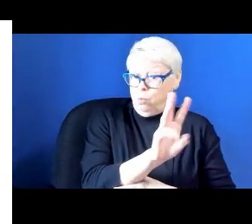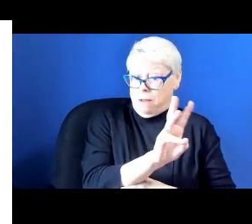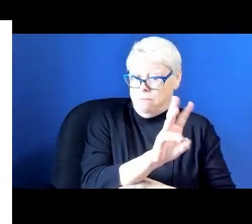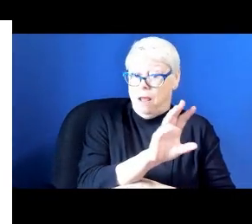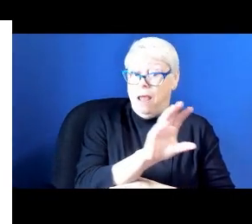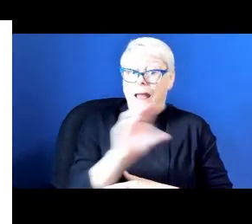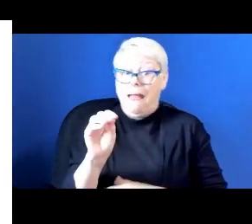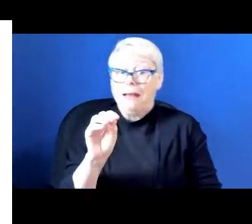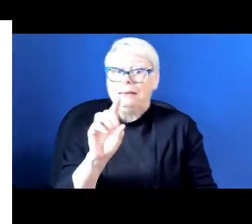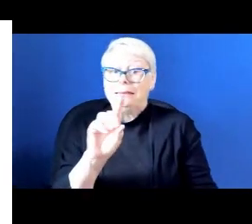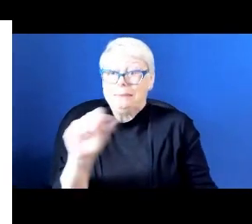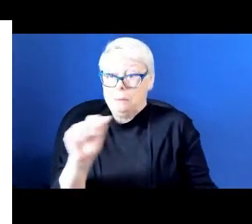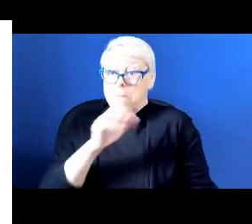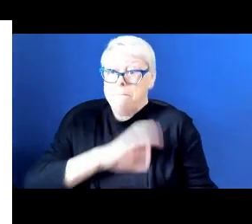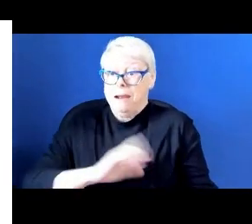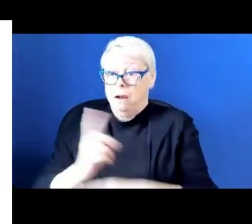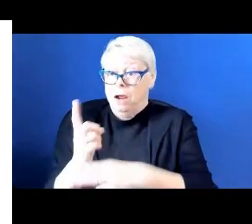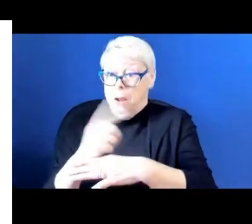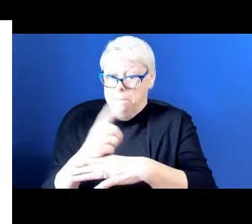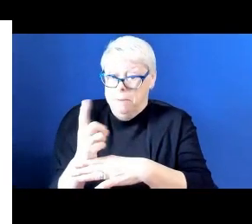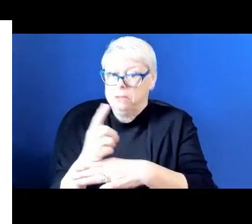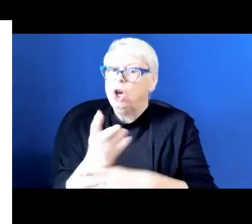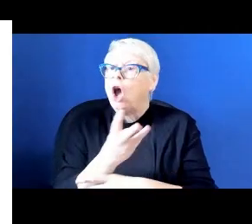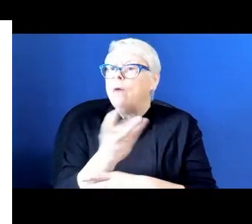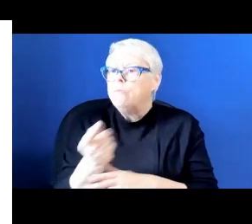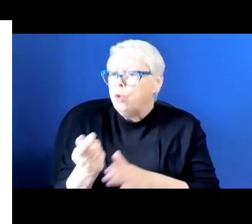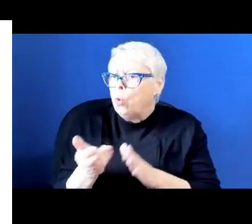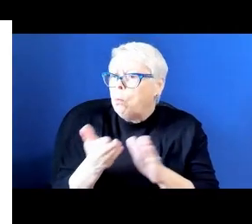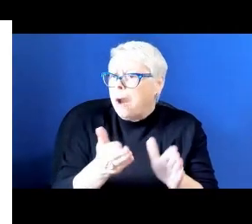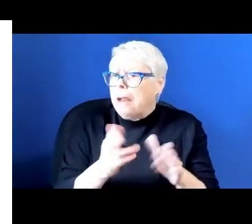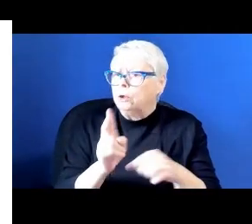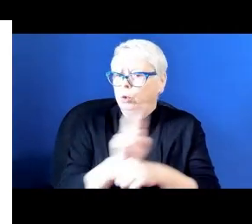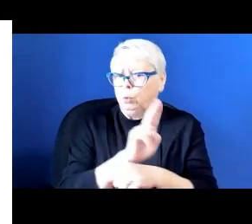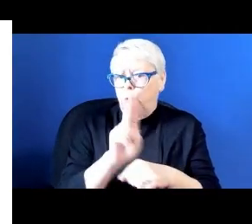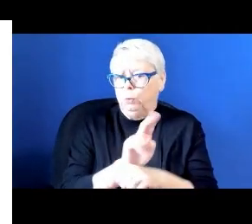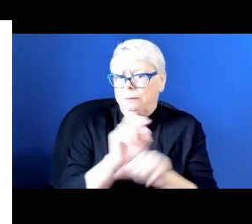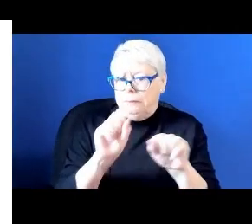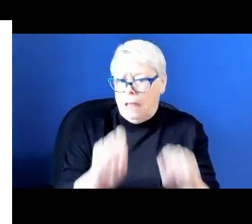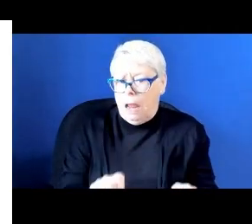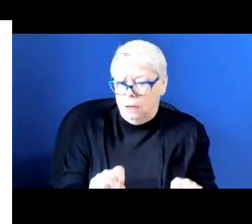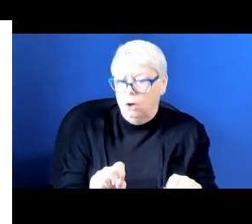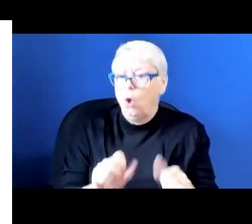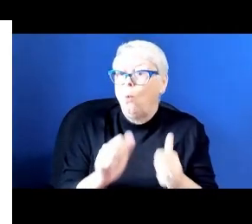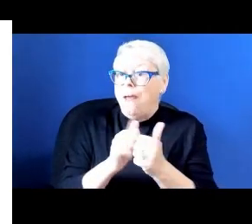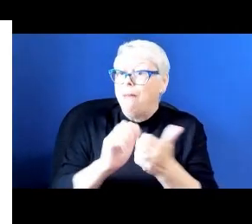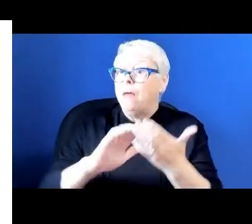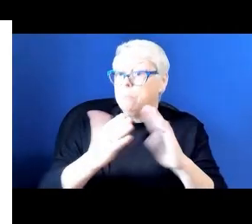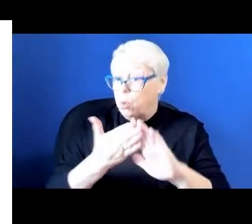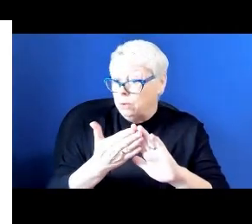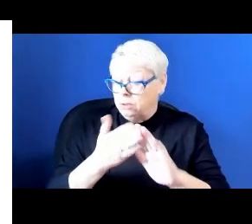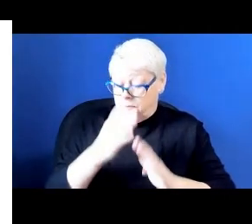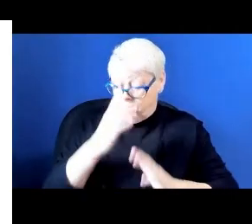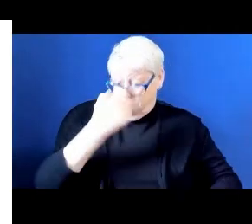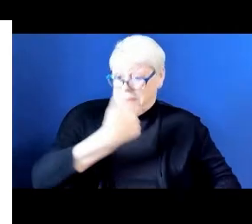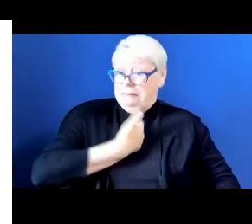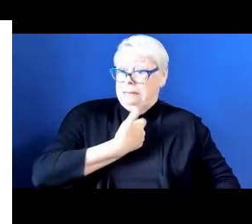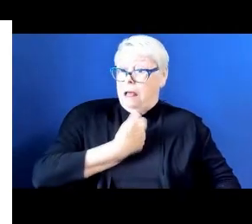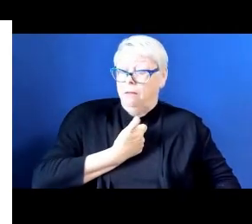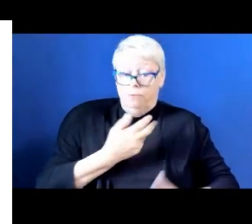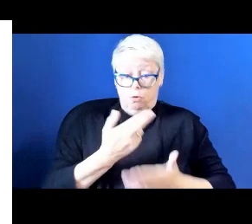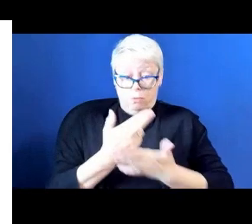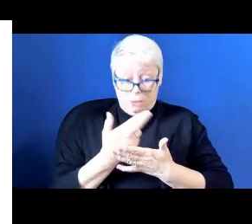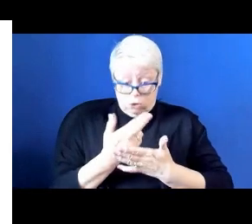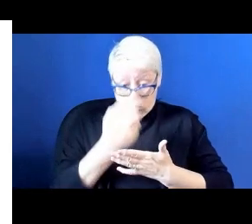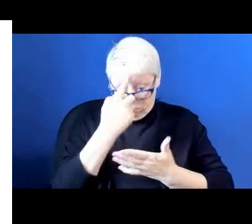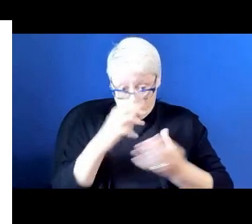several ways you can use the tools with community members. You can use it as a resource yourself to find out more information